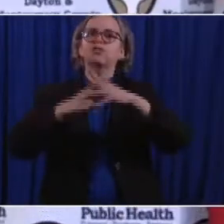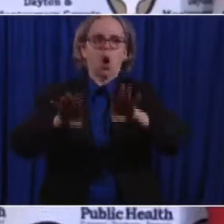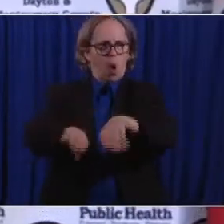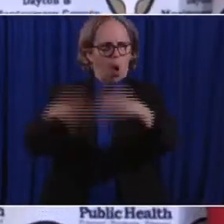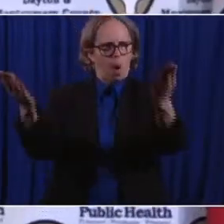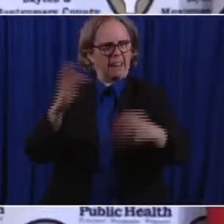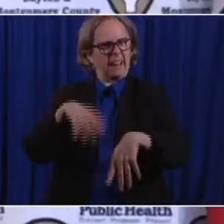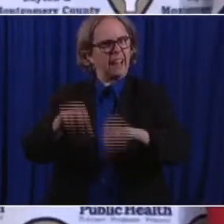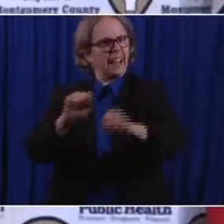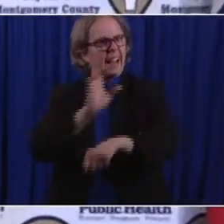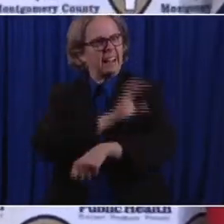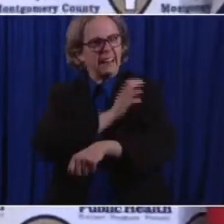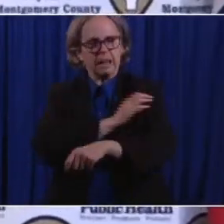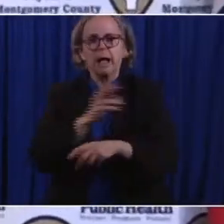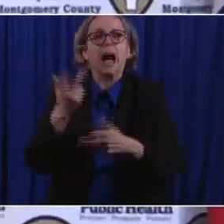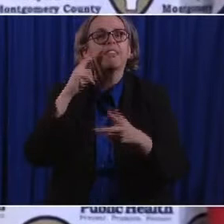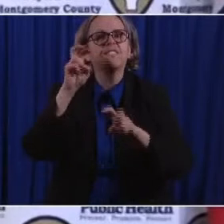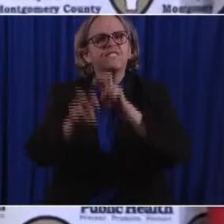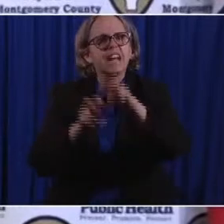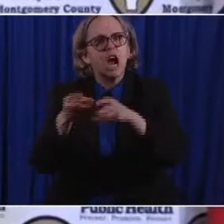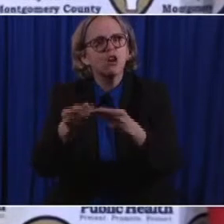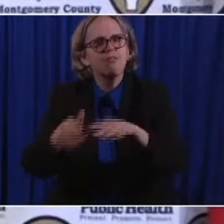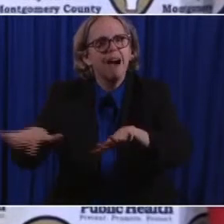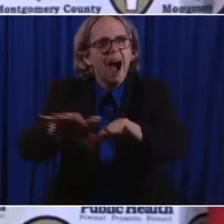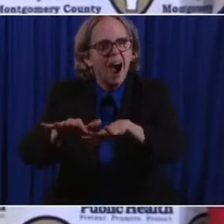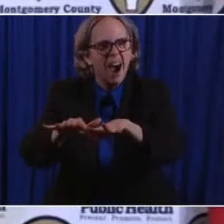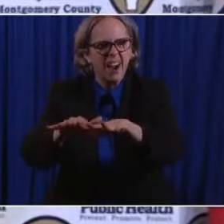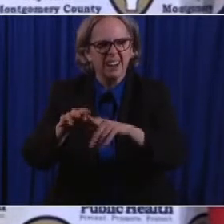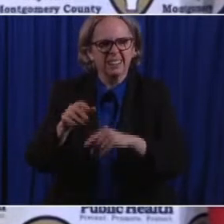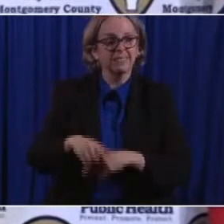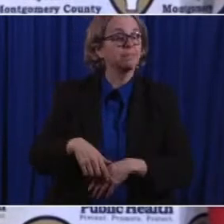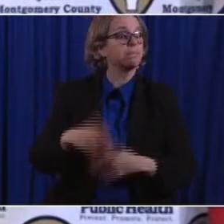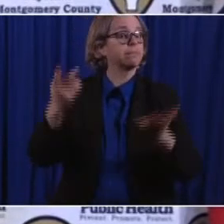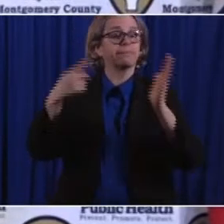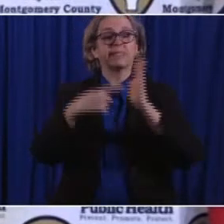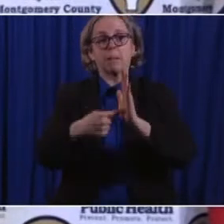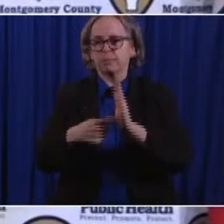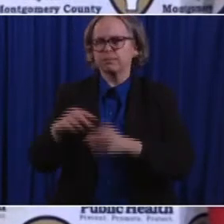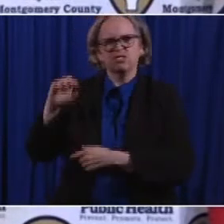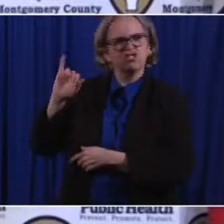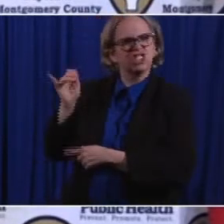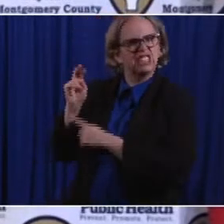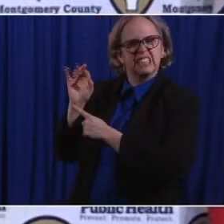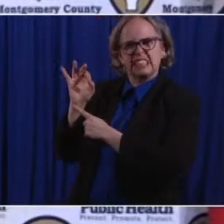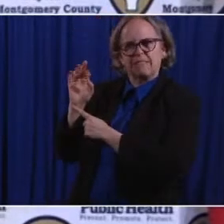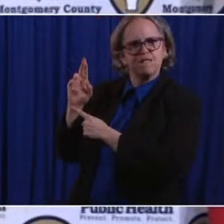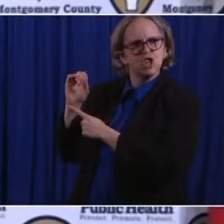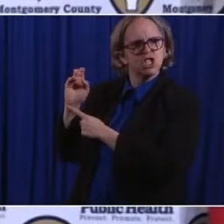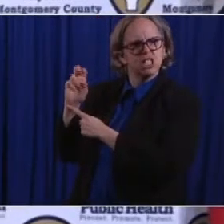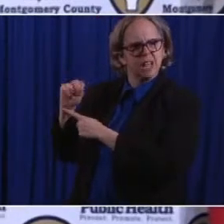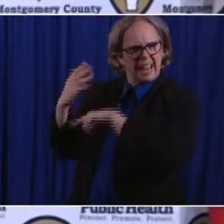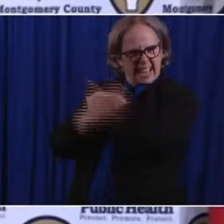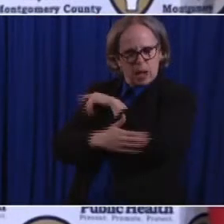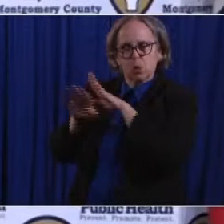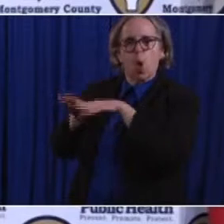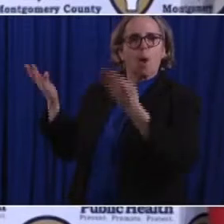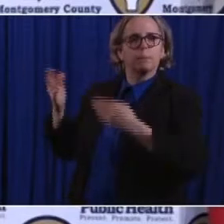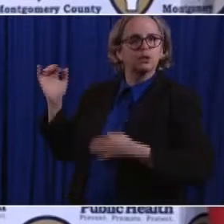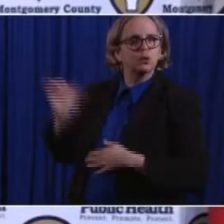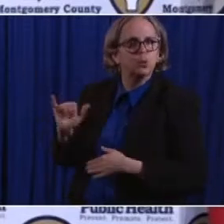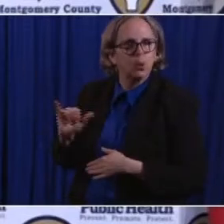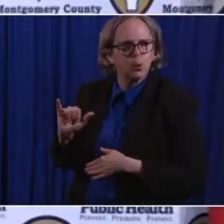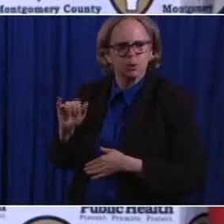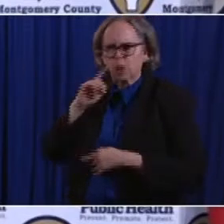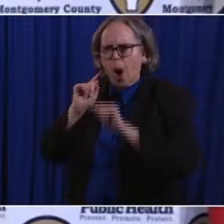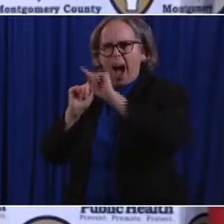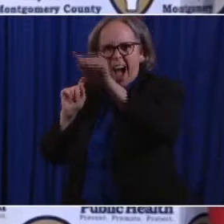Jefferson County will start up soon as well. Jefferson County Clinic is planned to move from